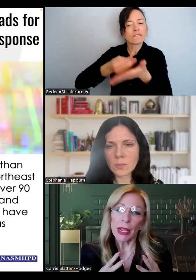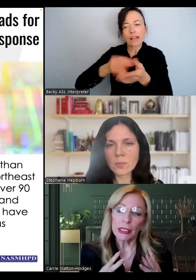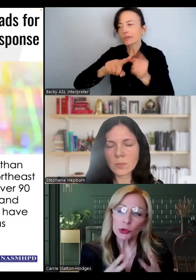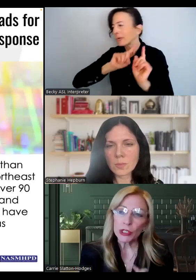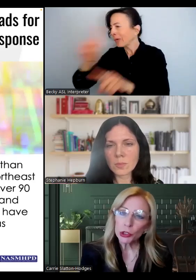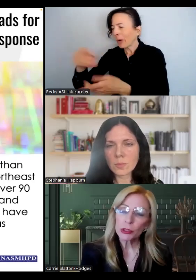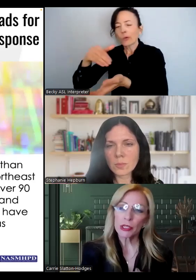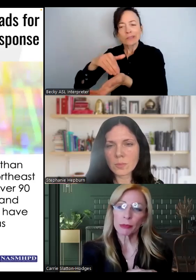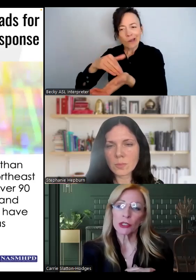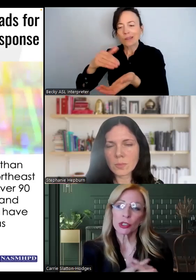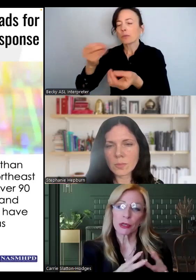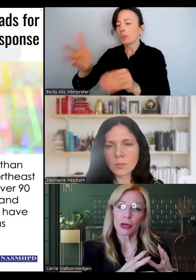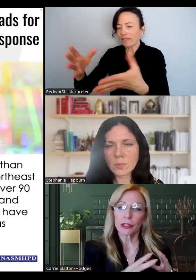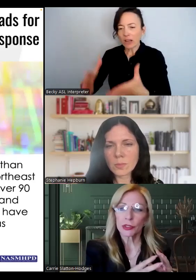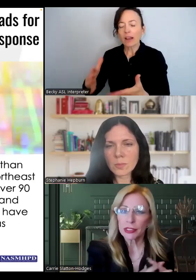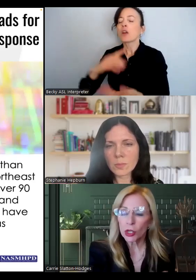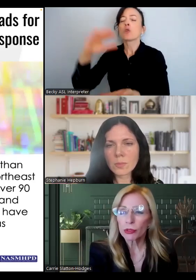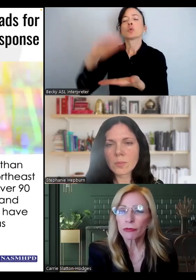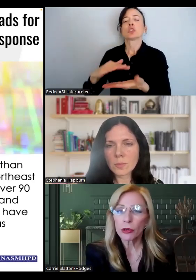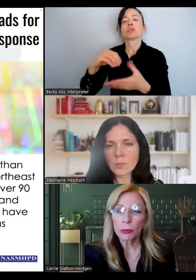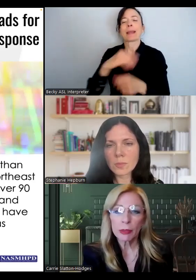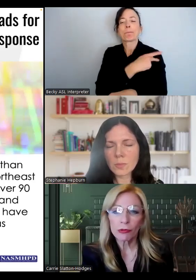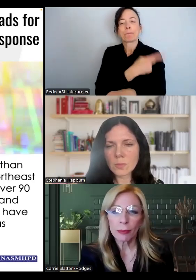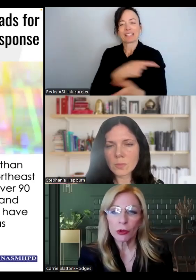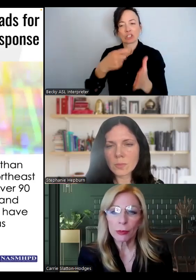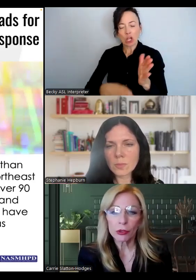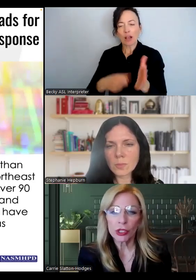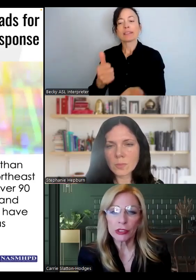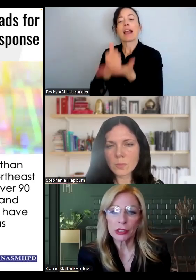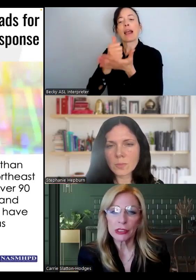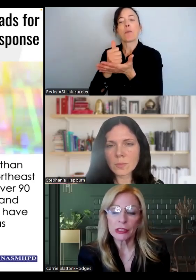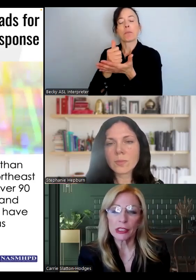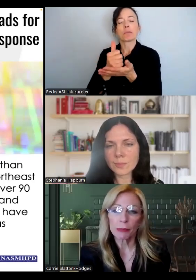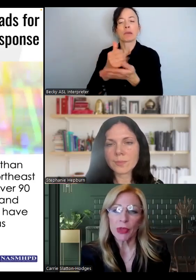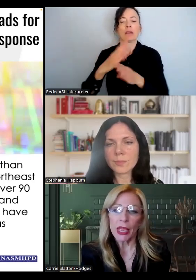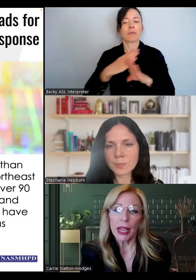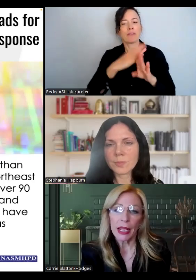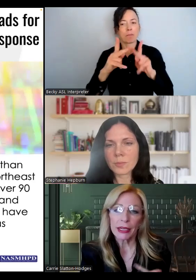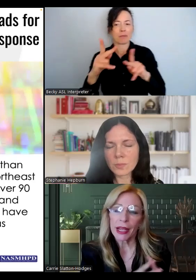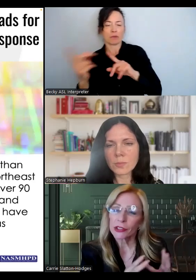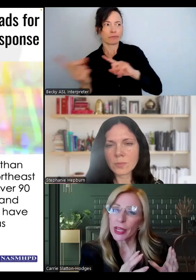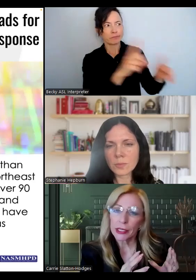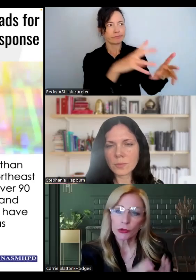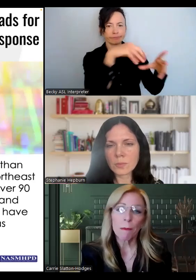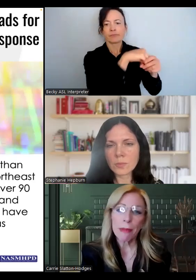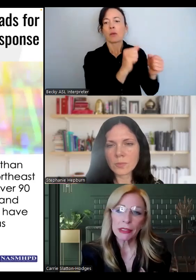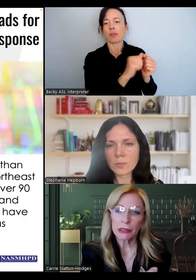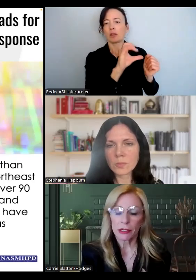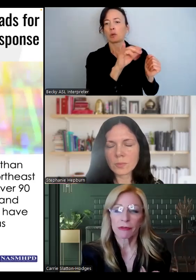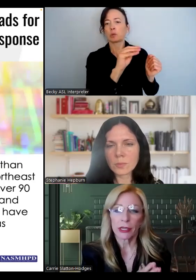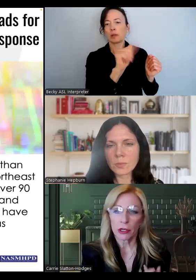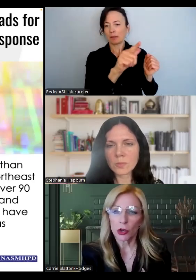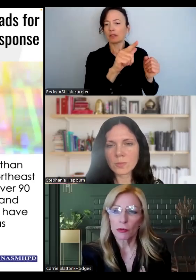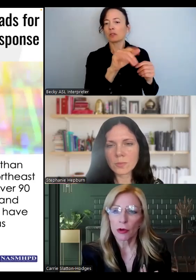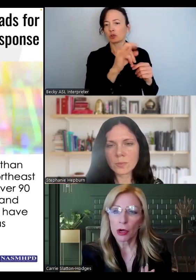provider. It's reduced inpatient costs. It's helped divert people from the criminal justice system and has had a